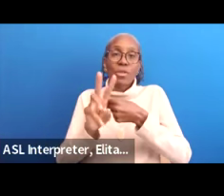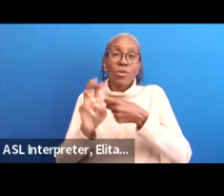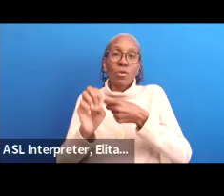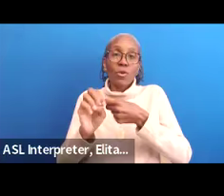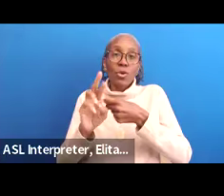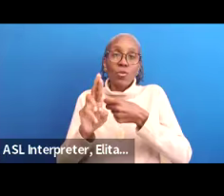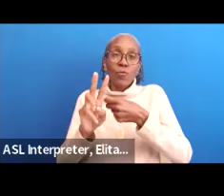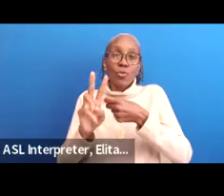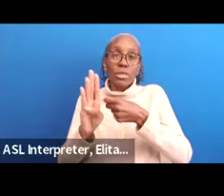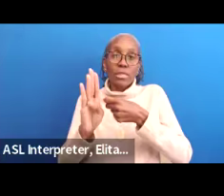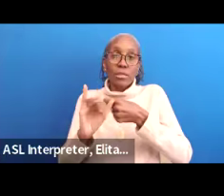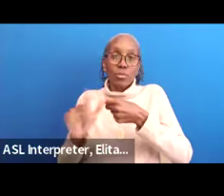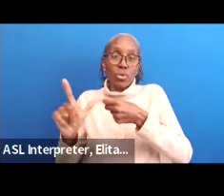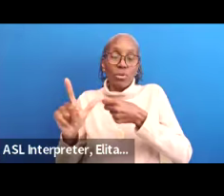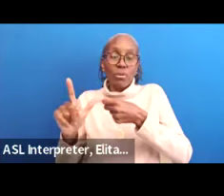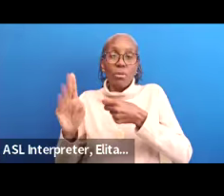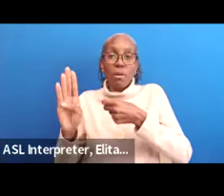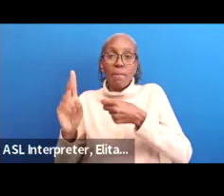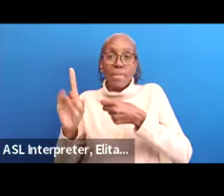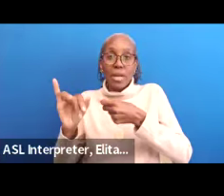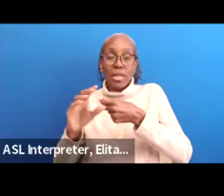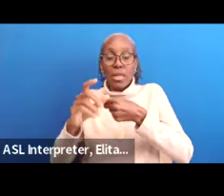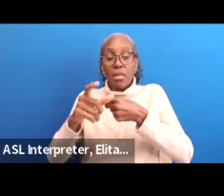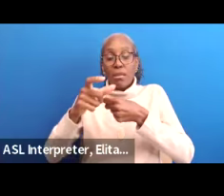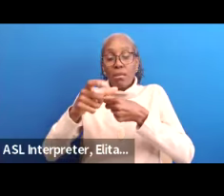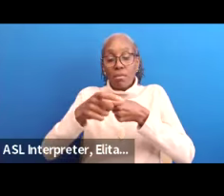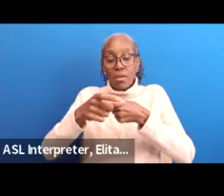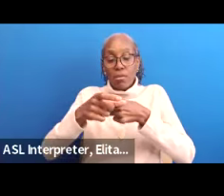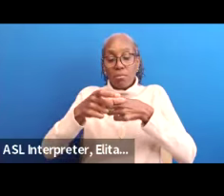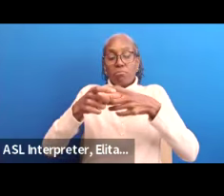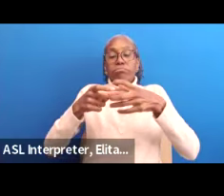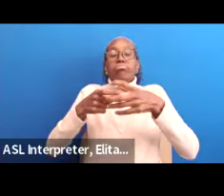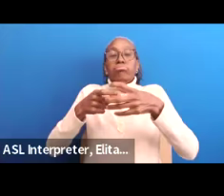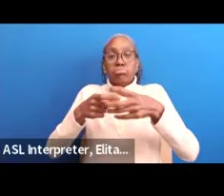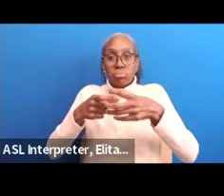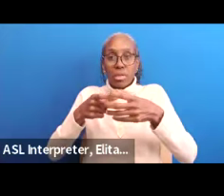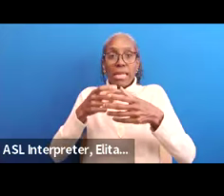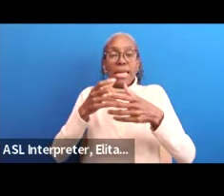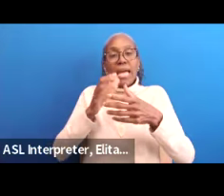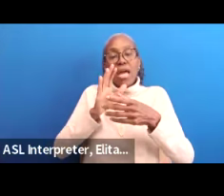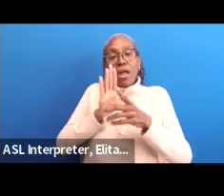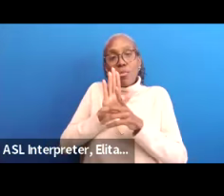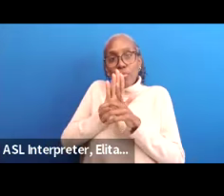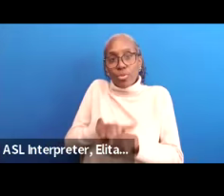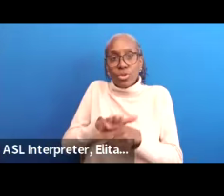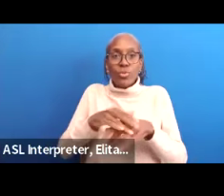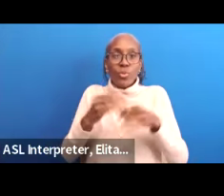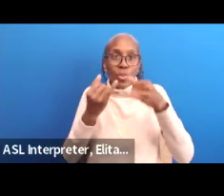and they can push backwards into the spinal canal and push on the spinal